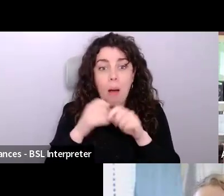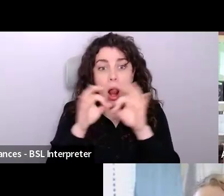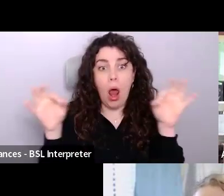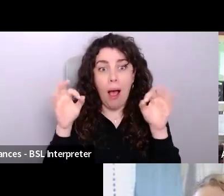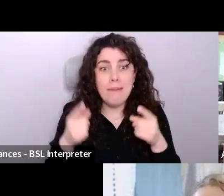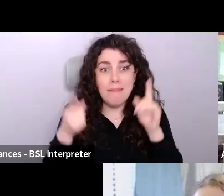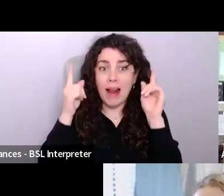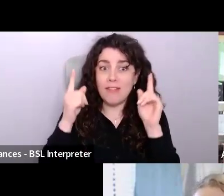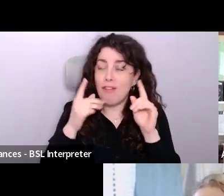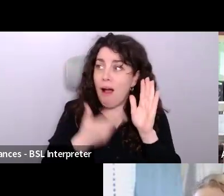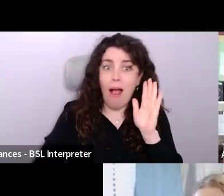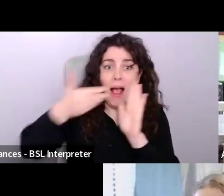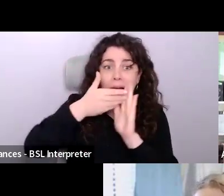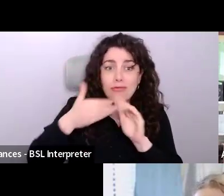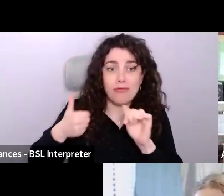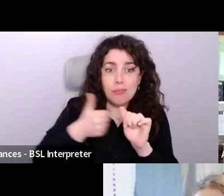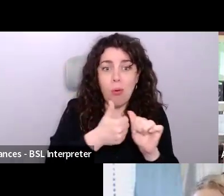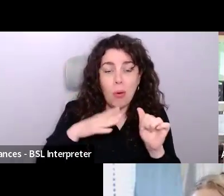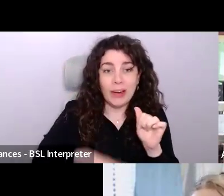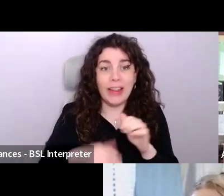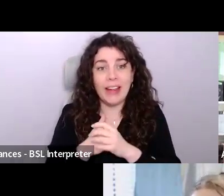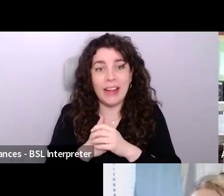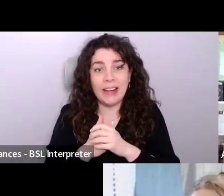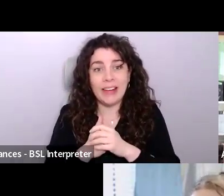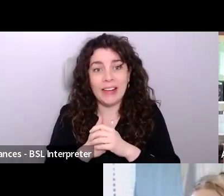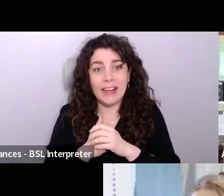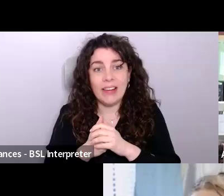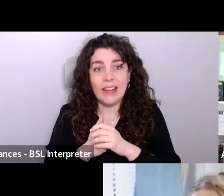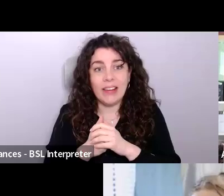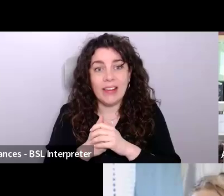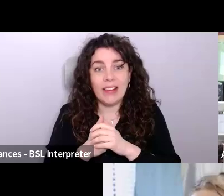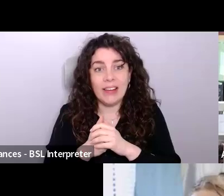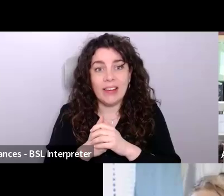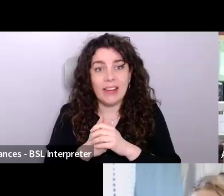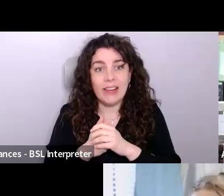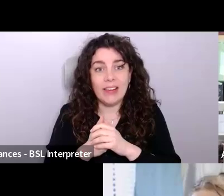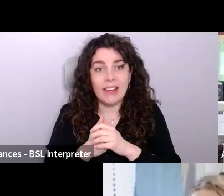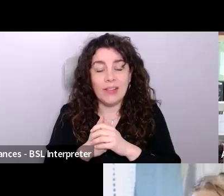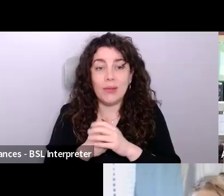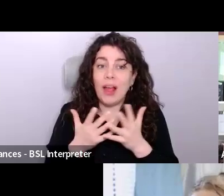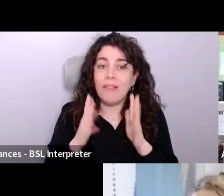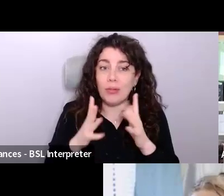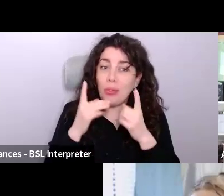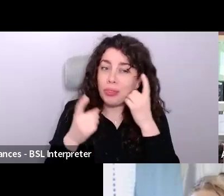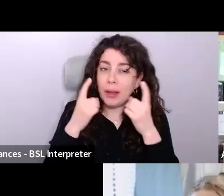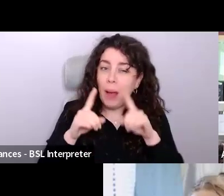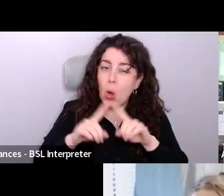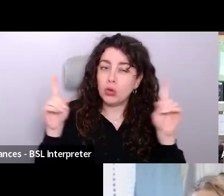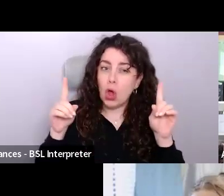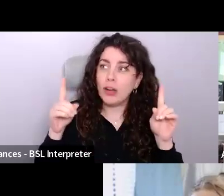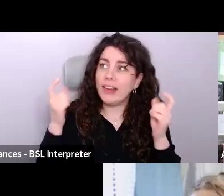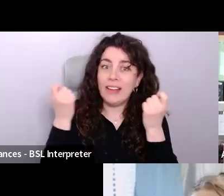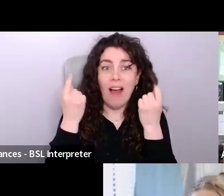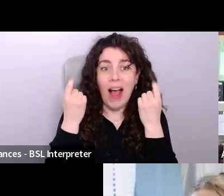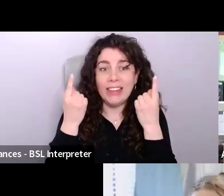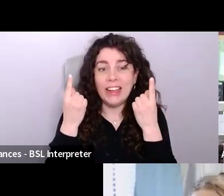additional support or to consider you know, alternative ideas, and I think